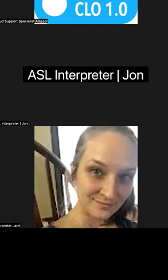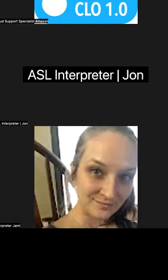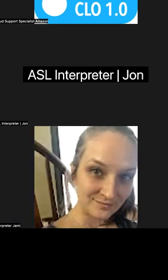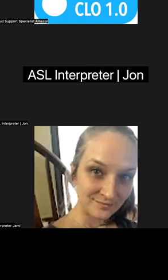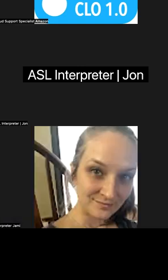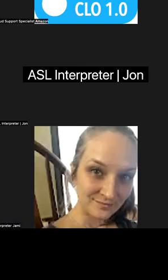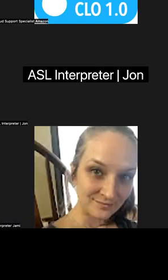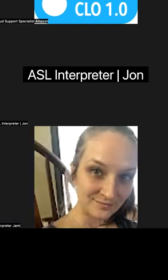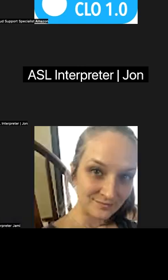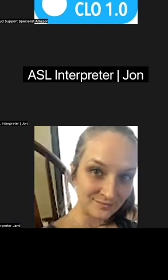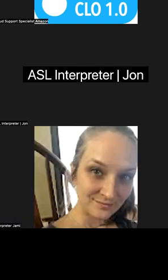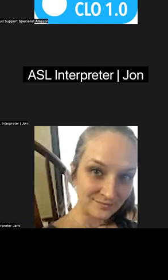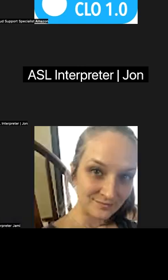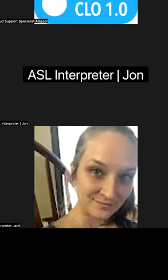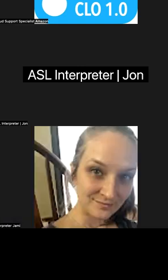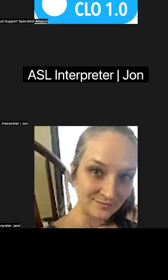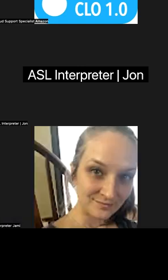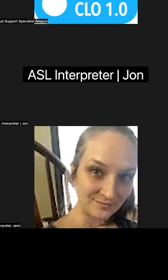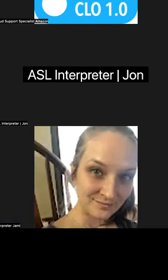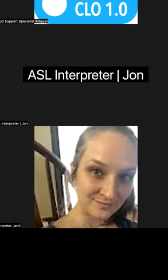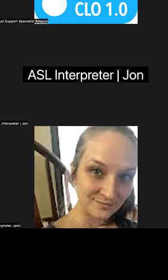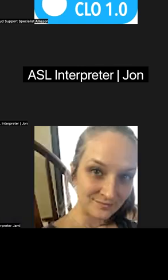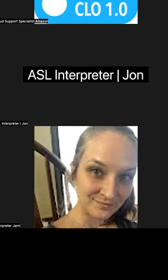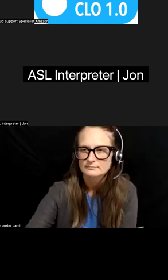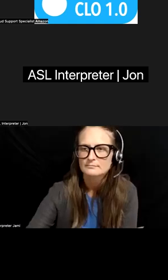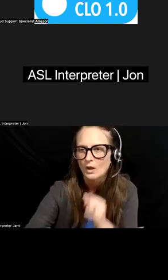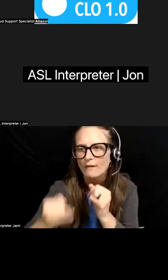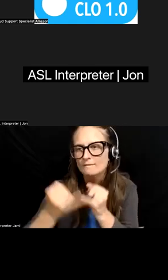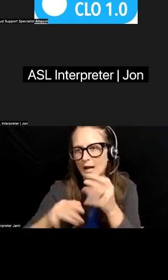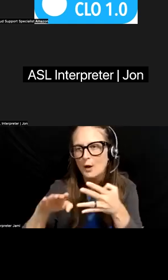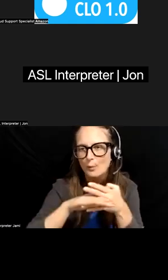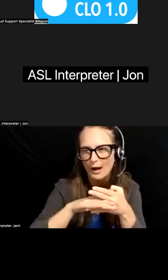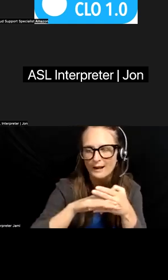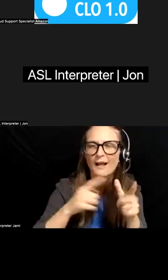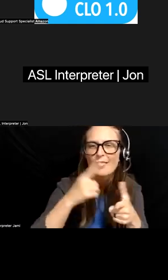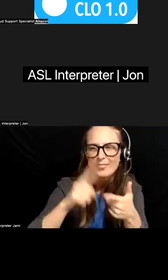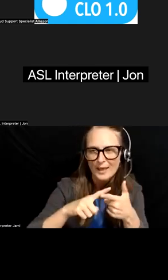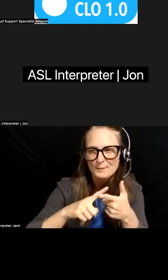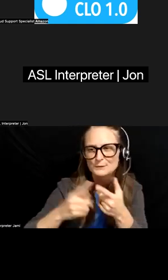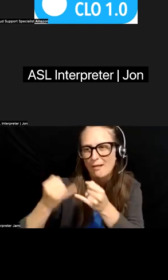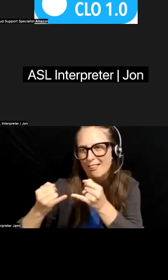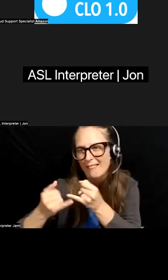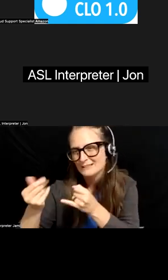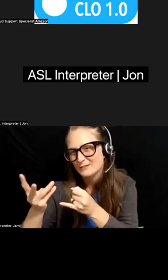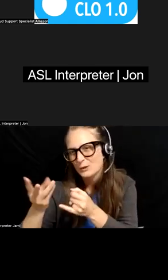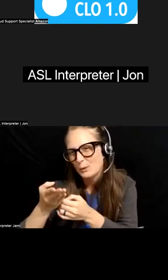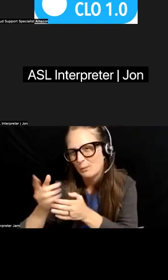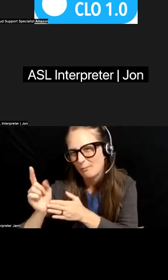All right, folks, see our final break, and then we'll do our last few minutes of our coverage.